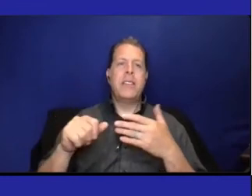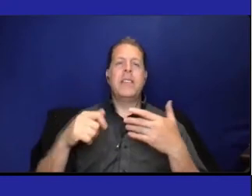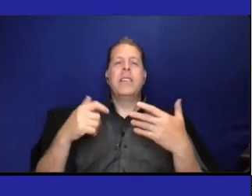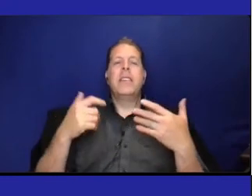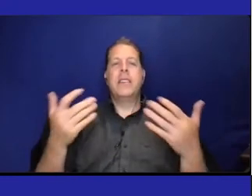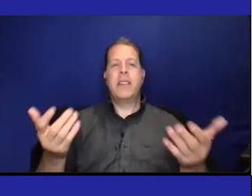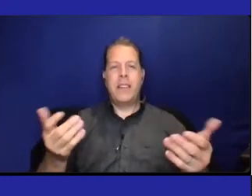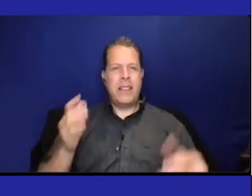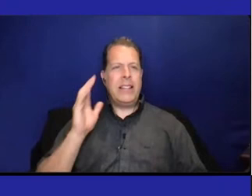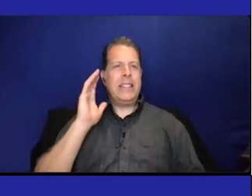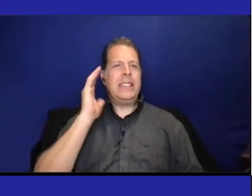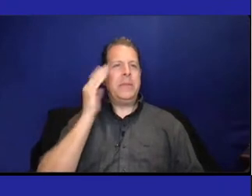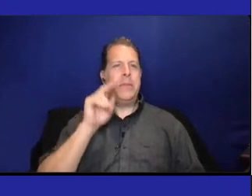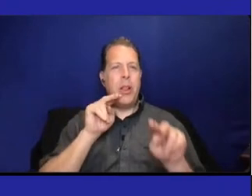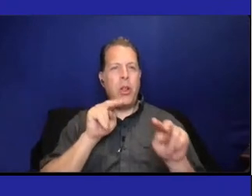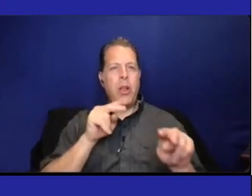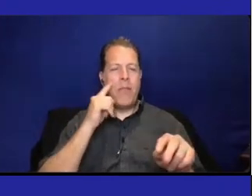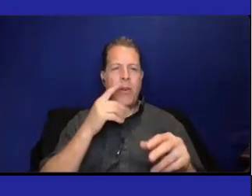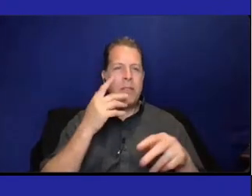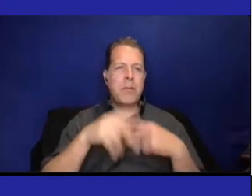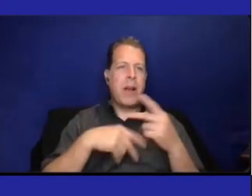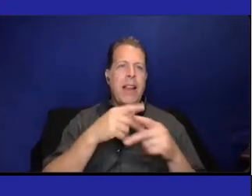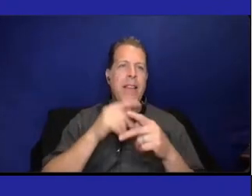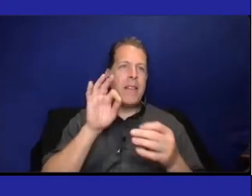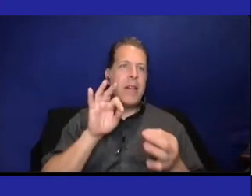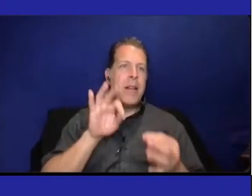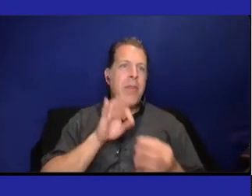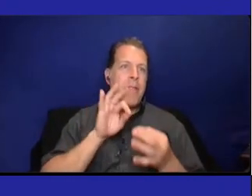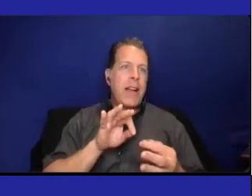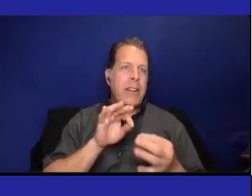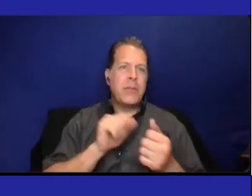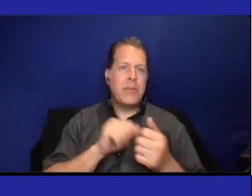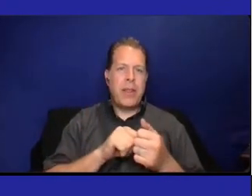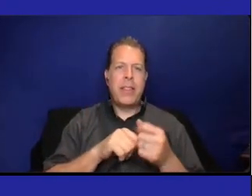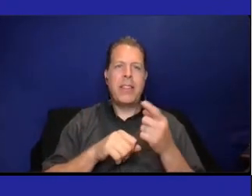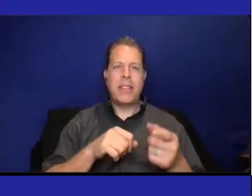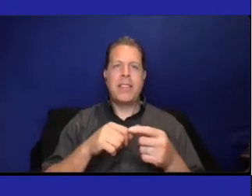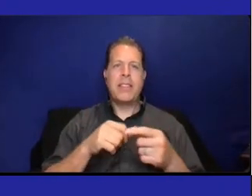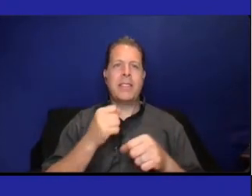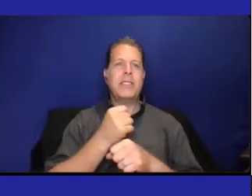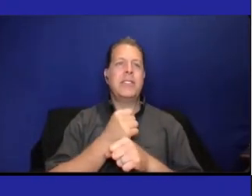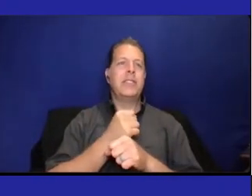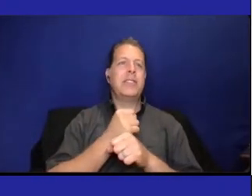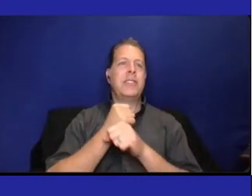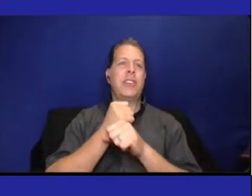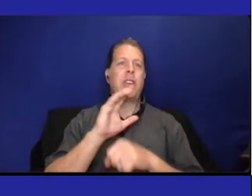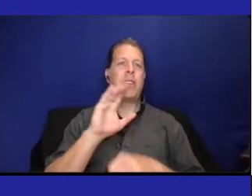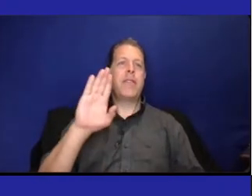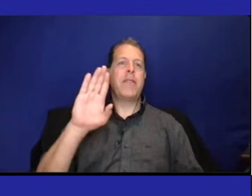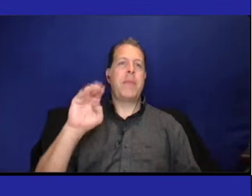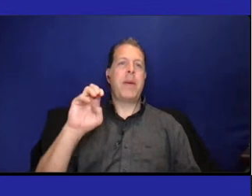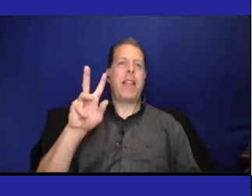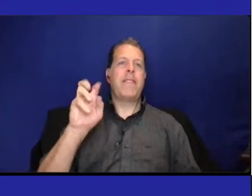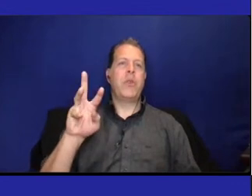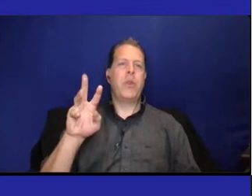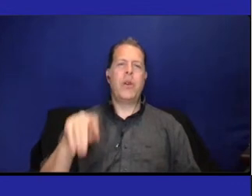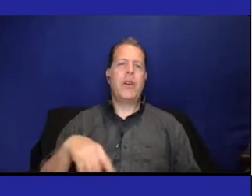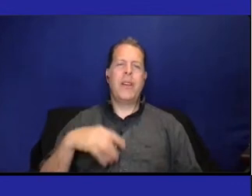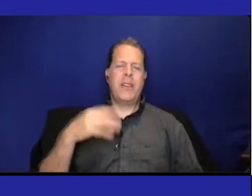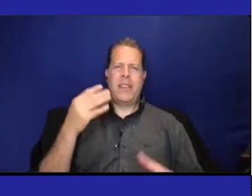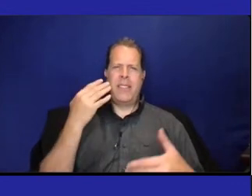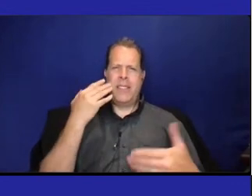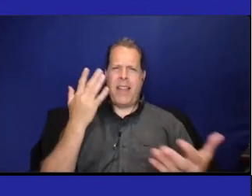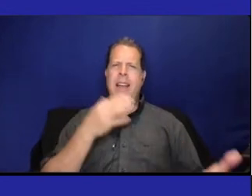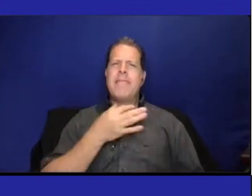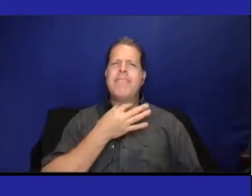be looking for some kind of perfection in security at Bellevue. I have no idea. I'd be interested